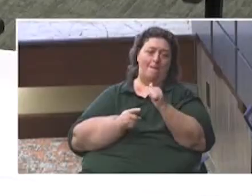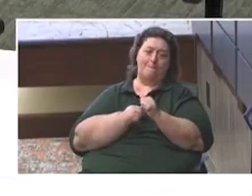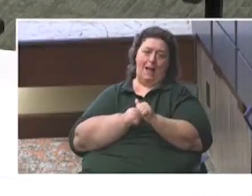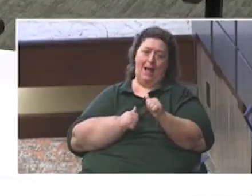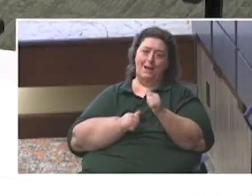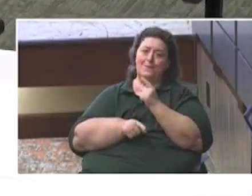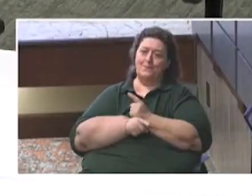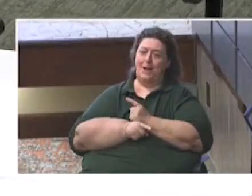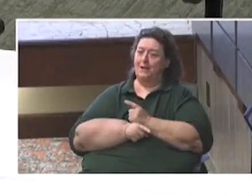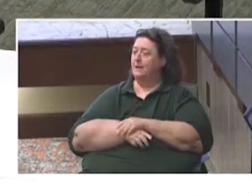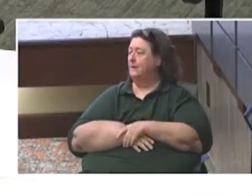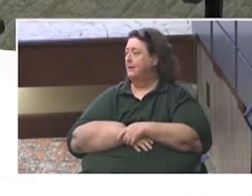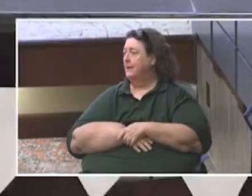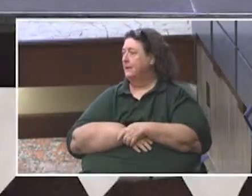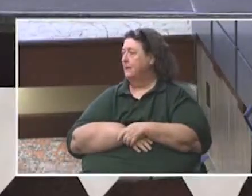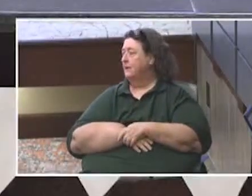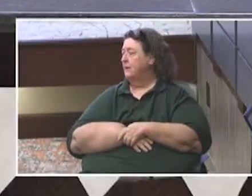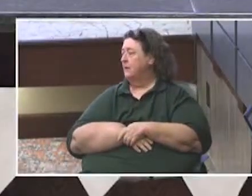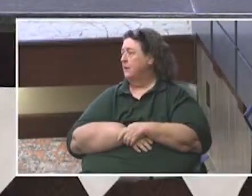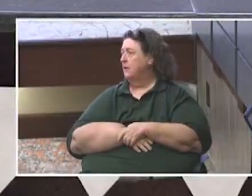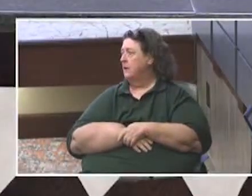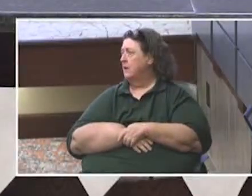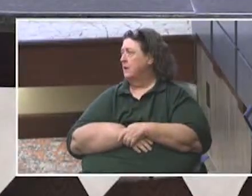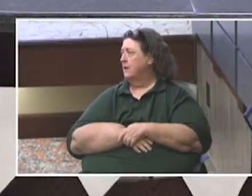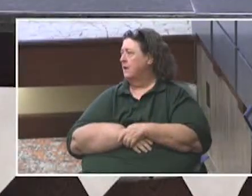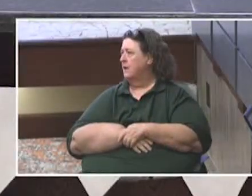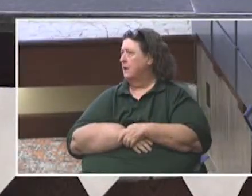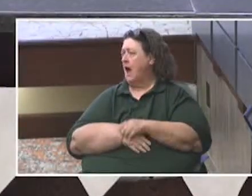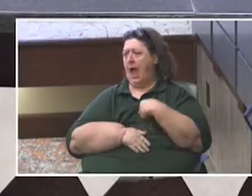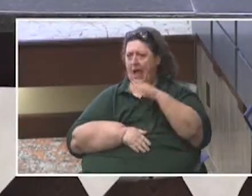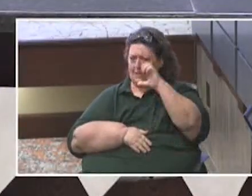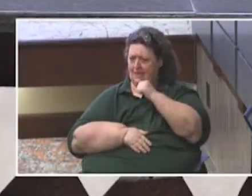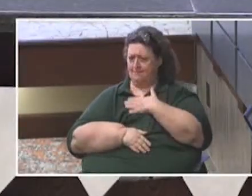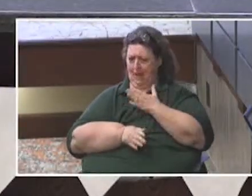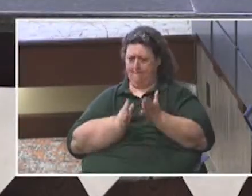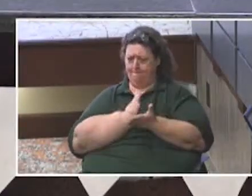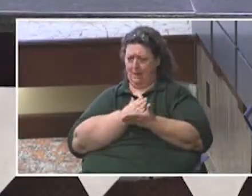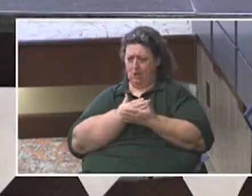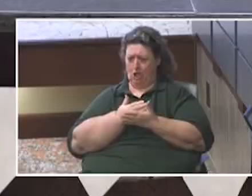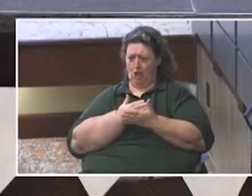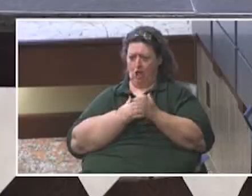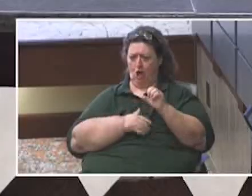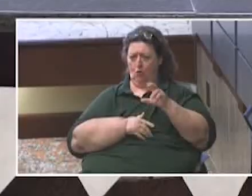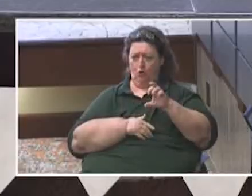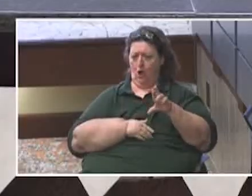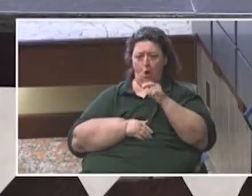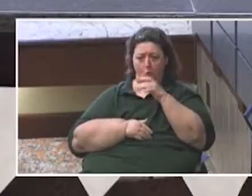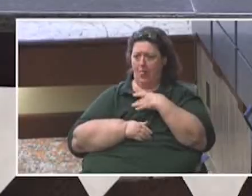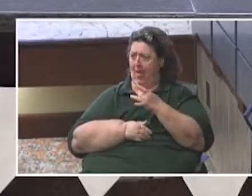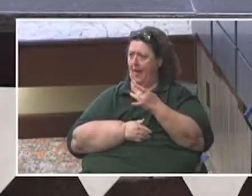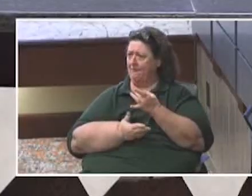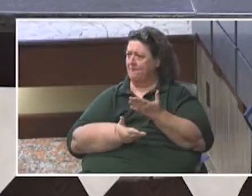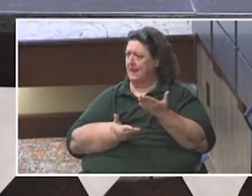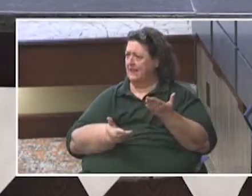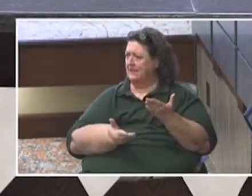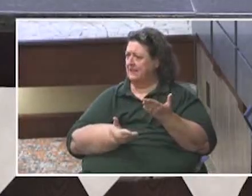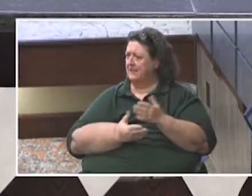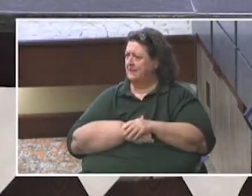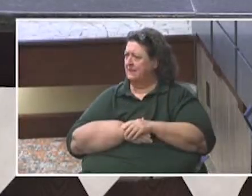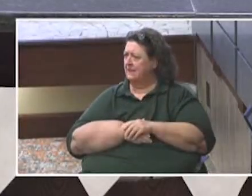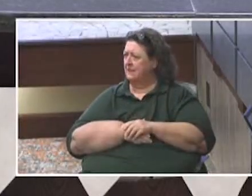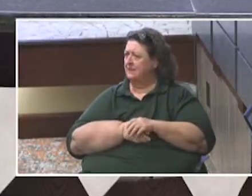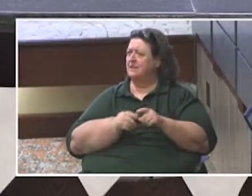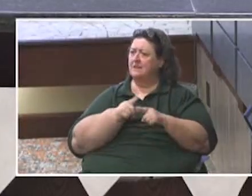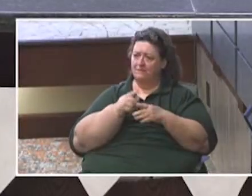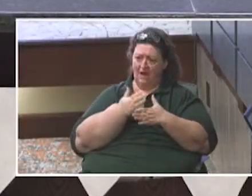that one up too? Because if it's, I guess in my budgeting career, I do not like things divided by 12 and like thrown in there. If we have